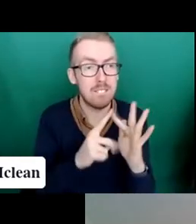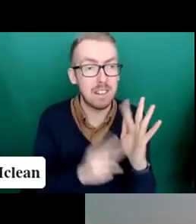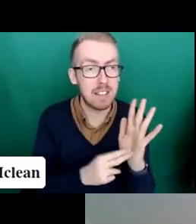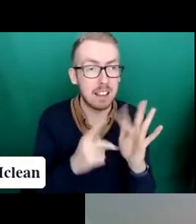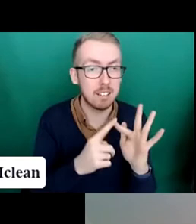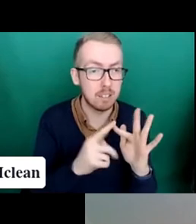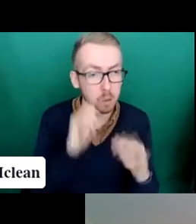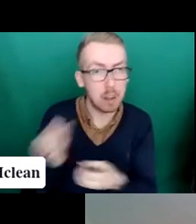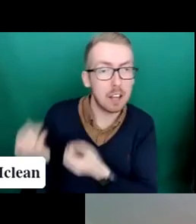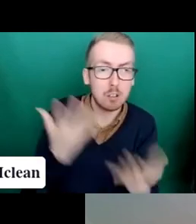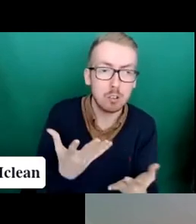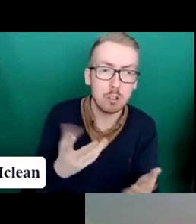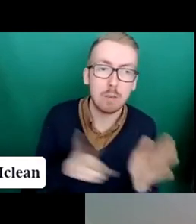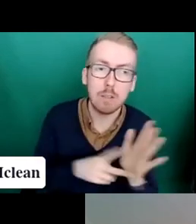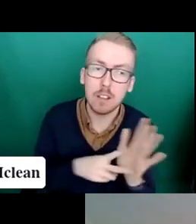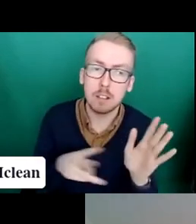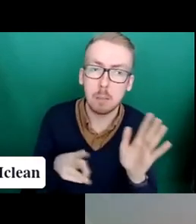introduce Vivian Murinde.